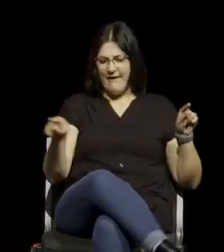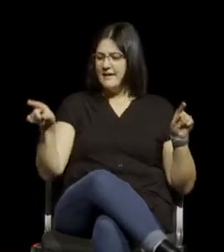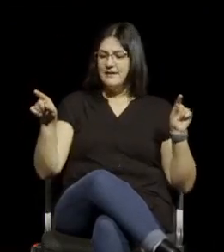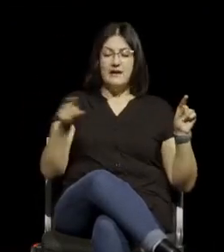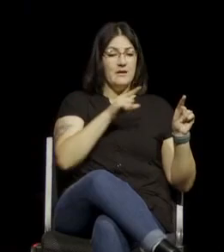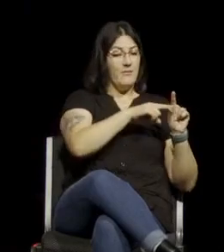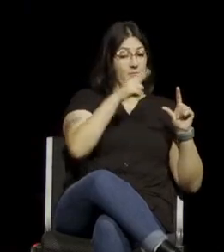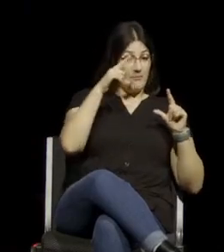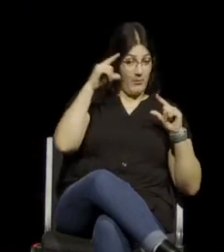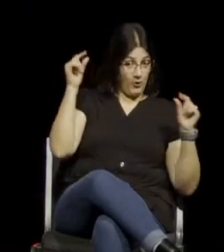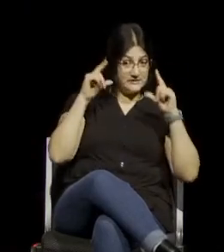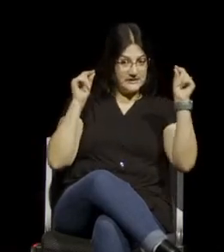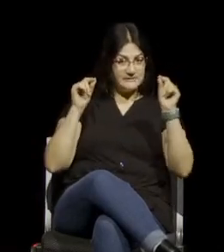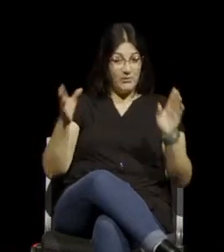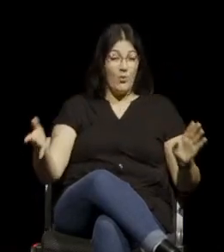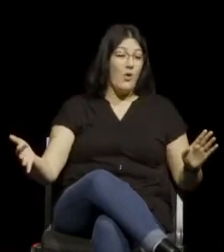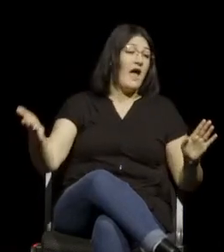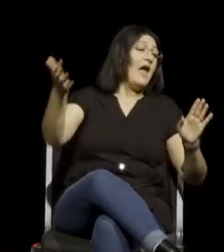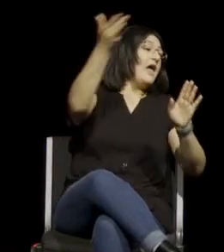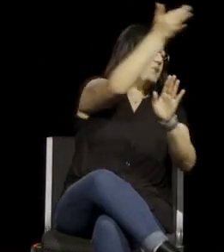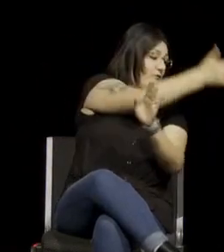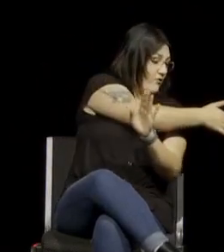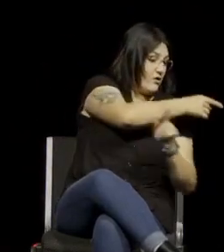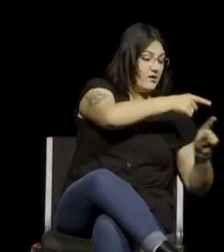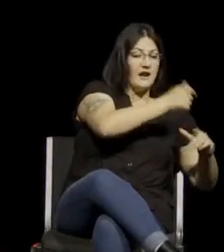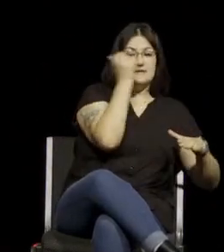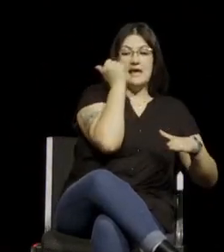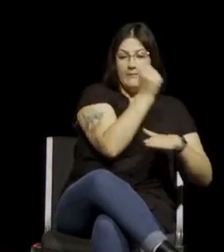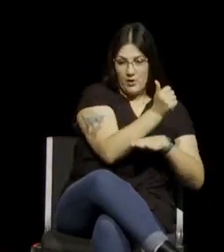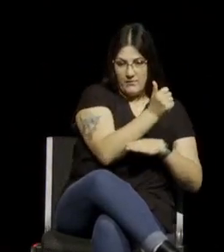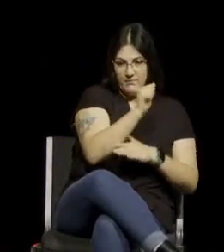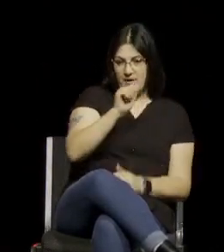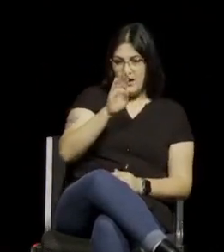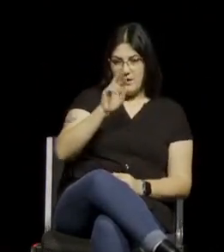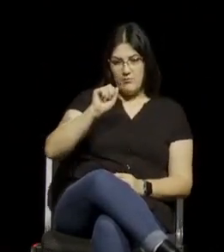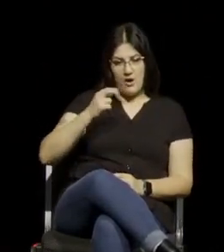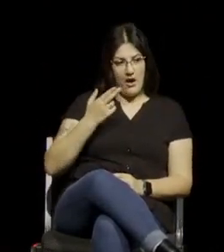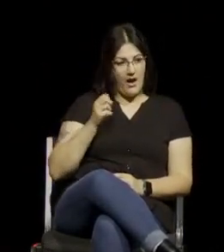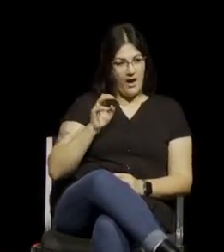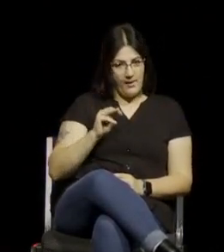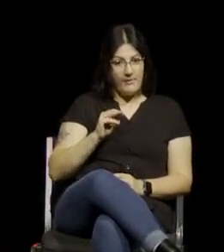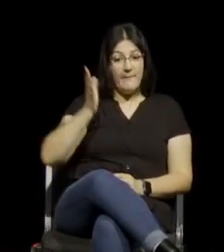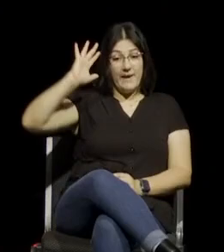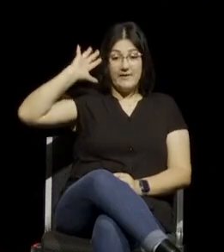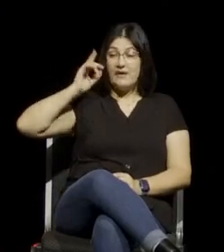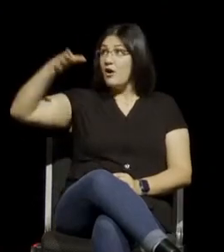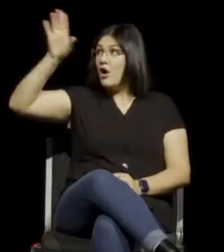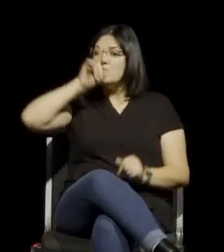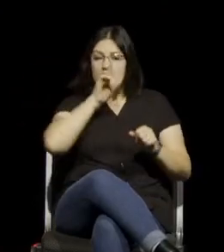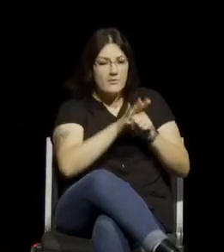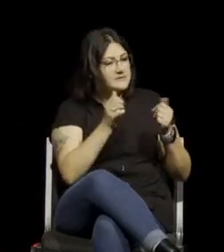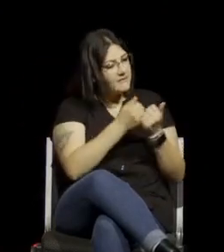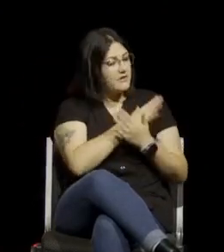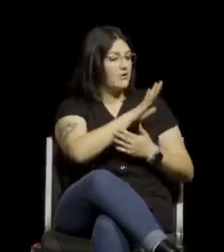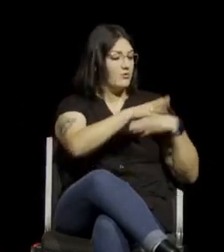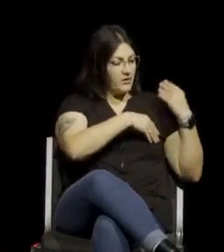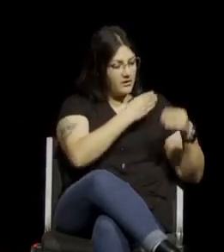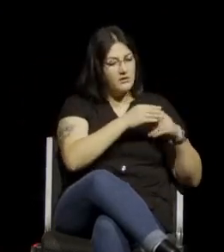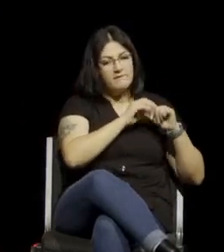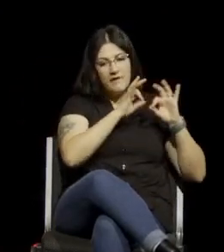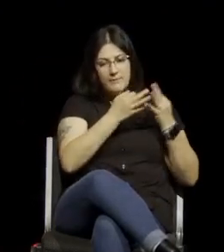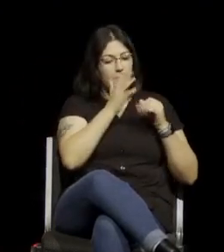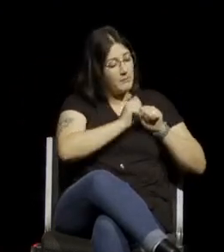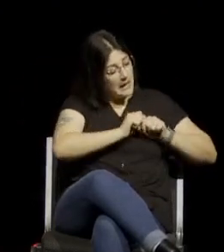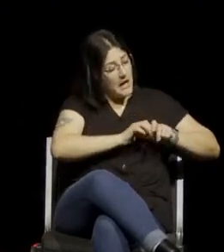way before Moses, there was Abraham, right? And Abraham was given all the promises of God. You know, your inheritance will be as numerous